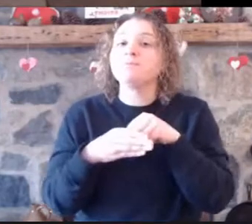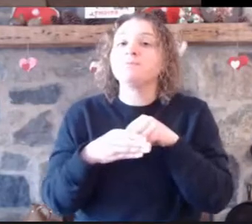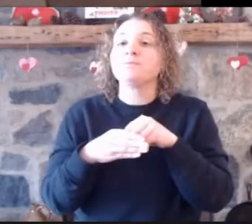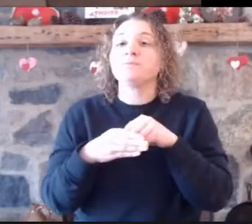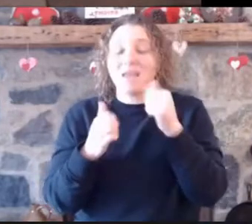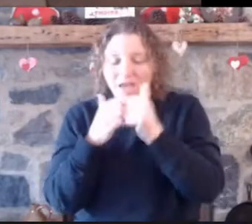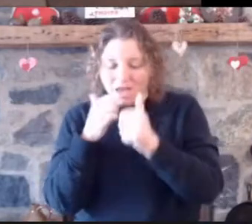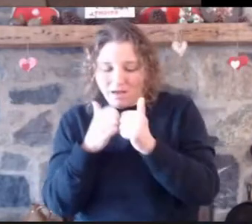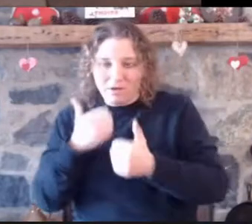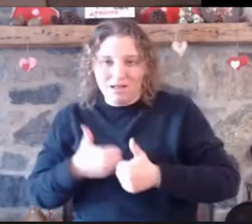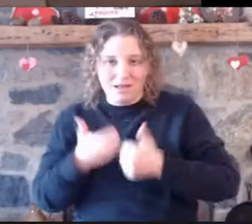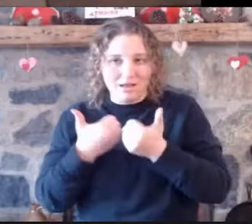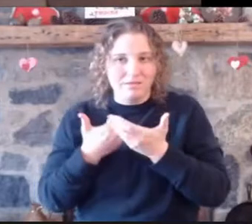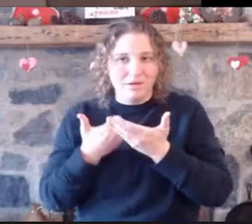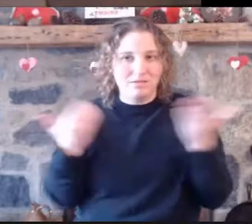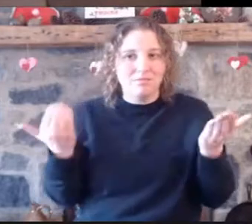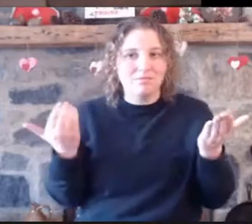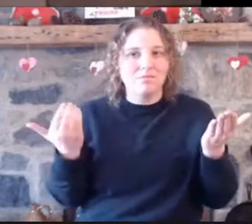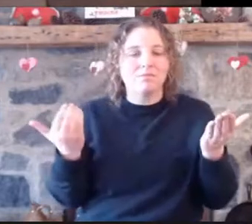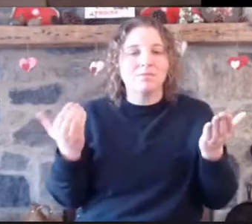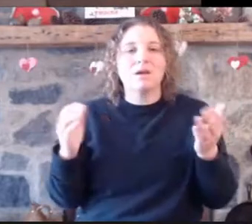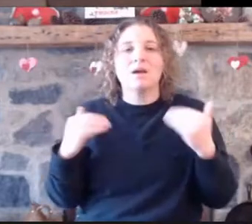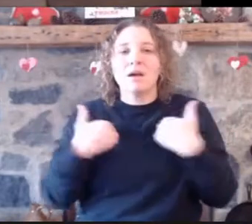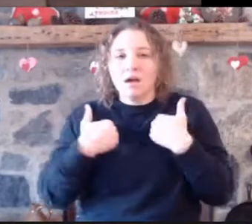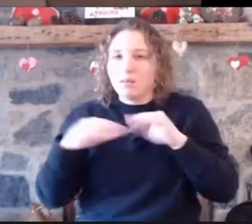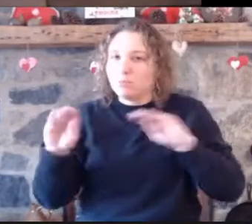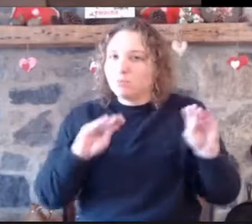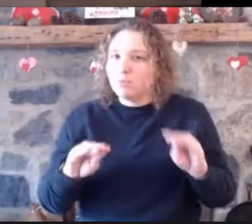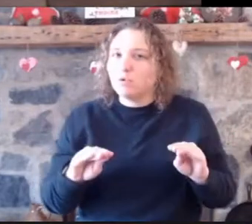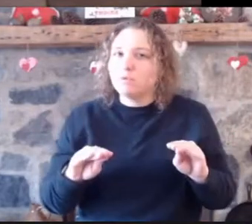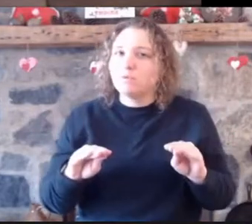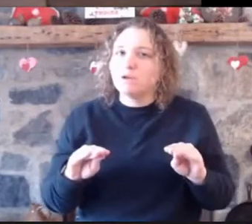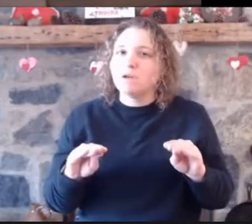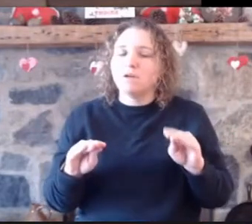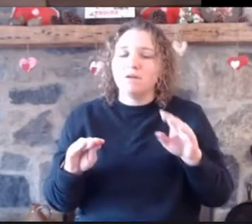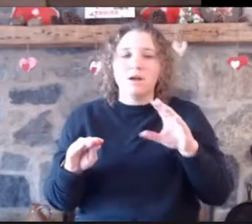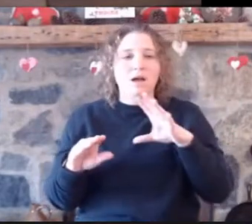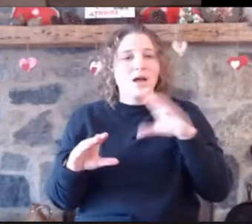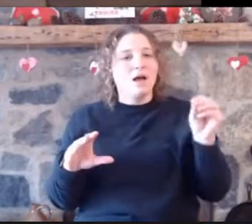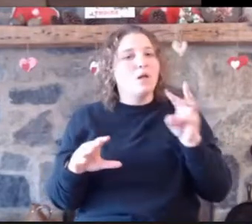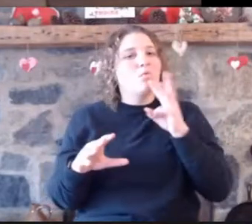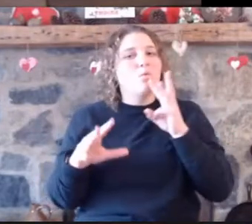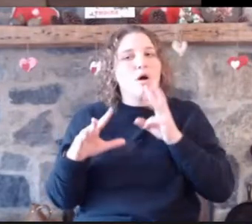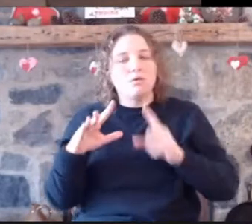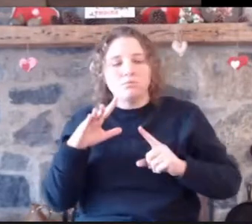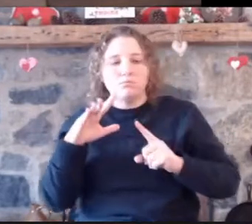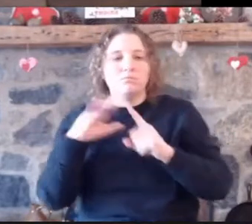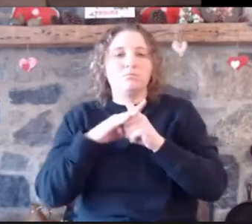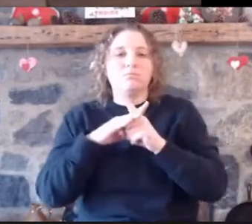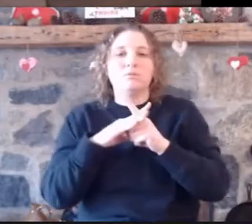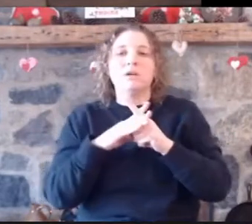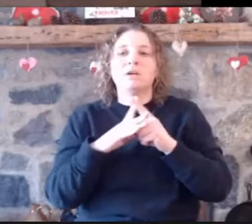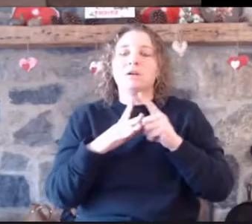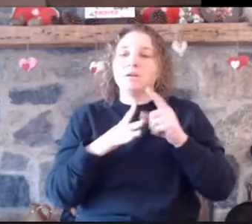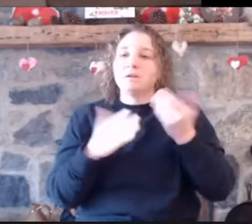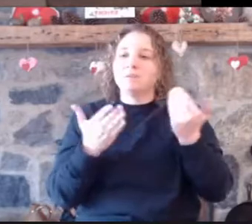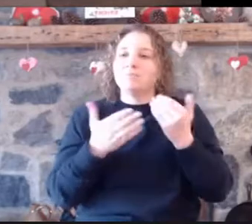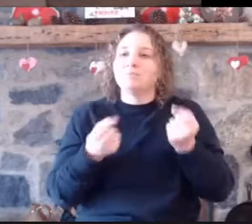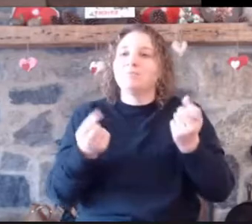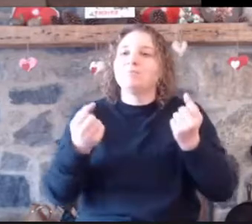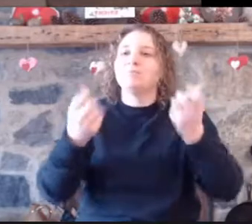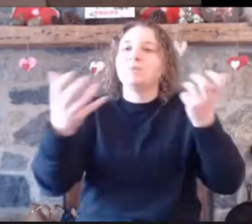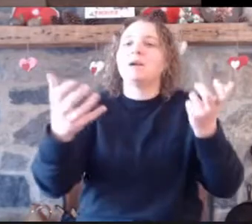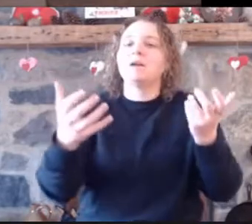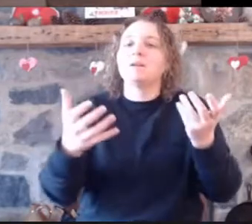living nephesh creature that moveth. And the waters brought forth abundantly after their kind,